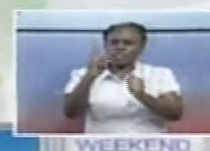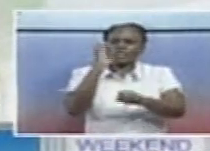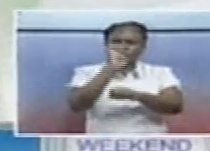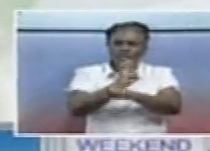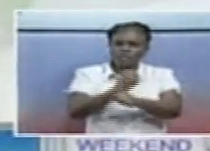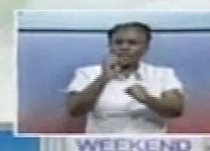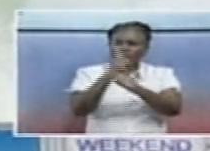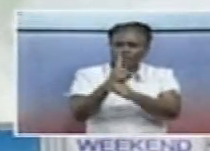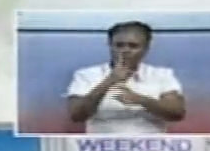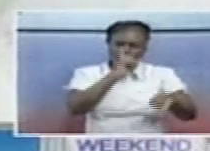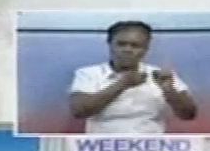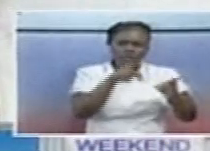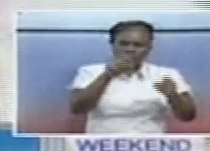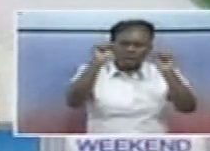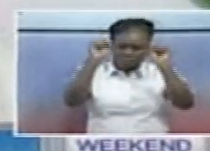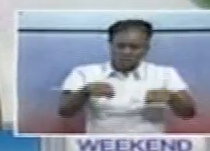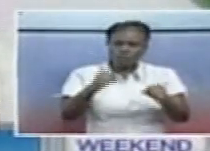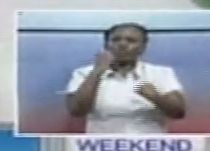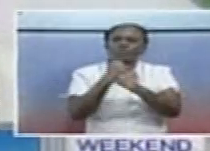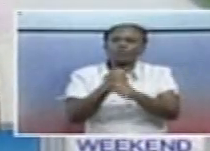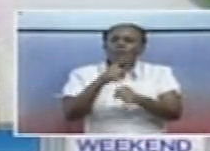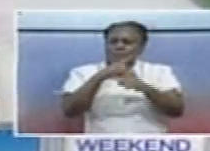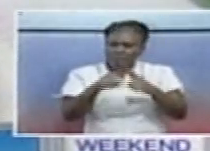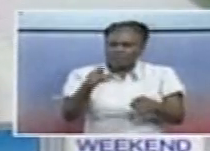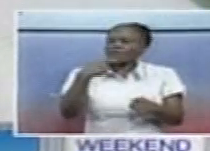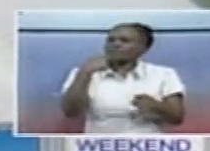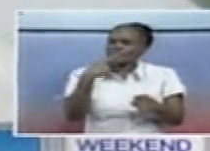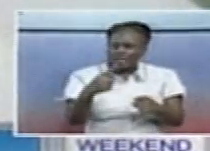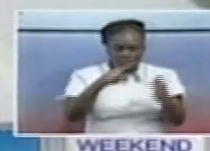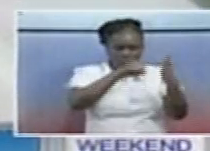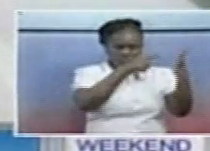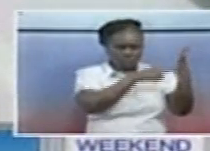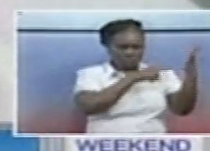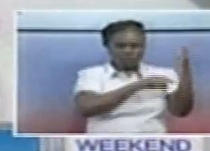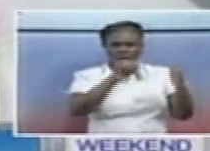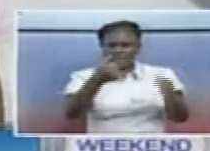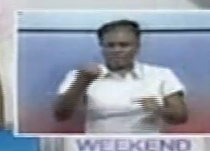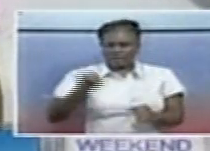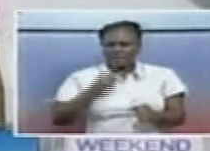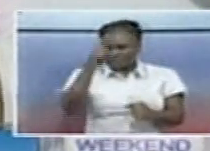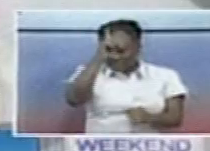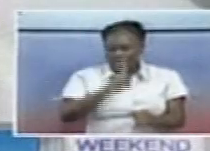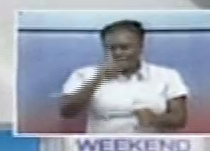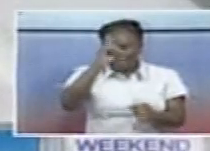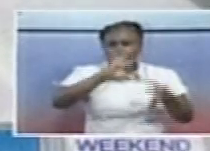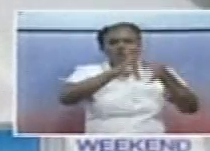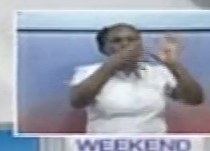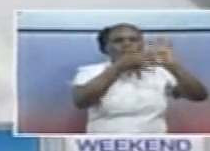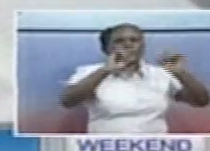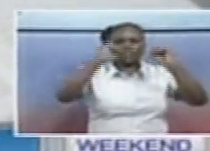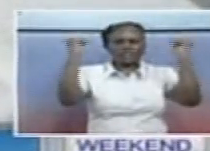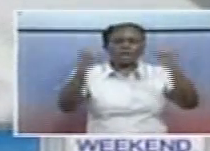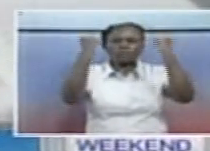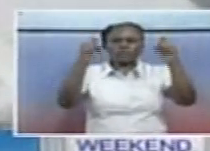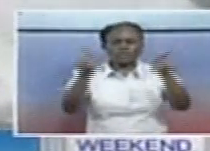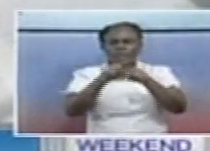of the London Marathon has the ability to win the race. He, however, pointed out Segaya Kebede's experience and Olympic champion Stephen